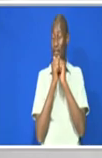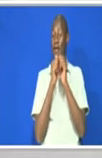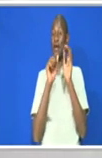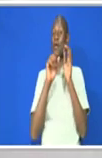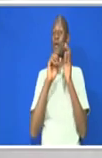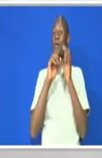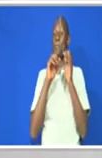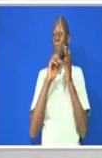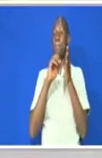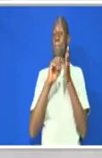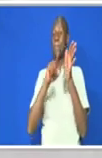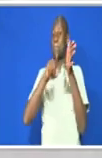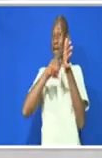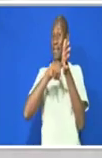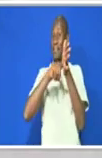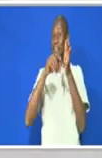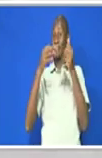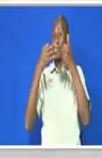8.